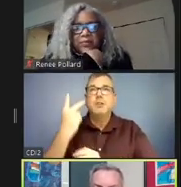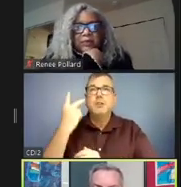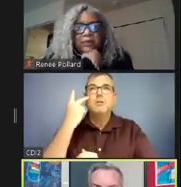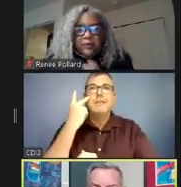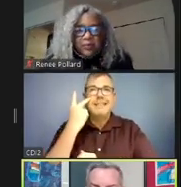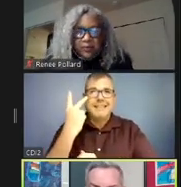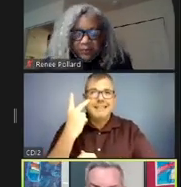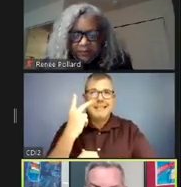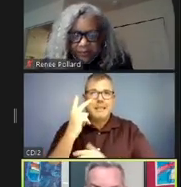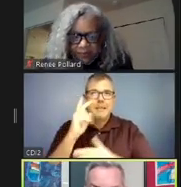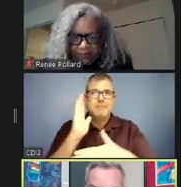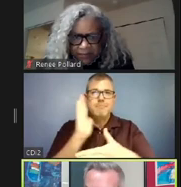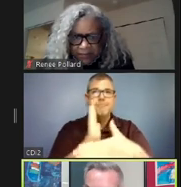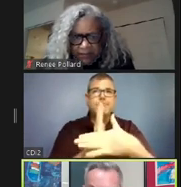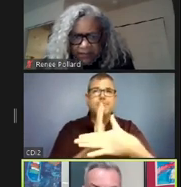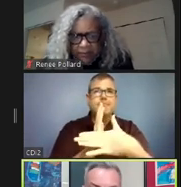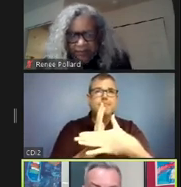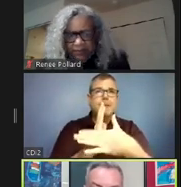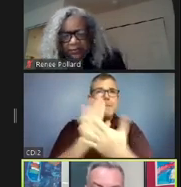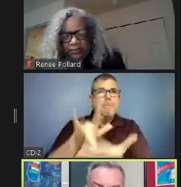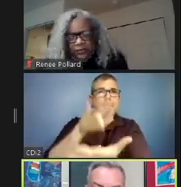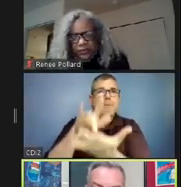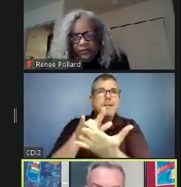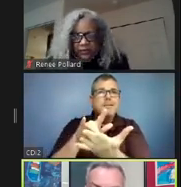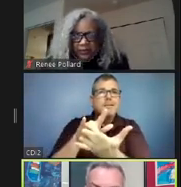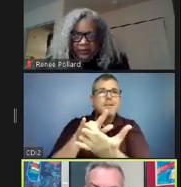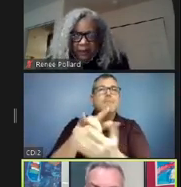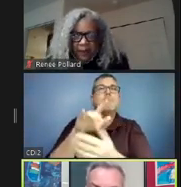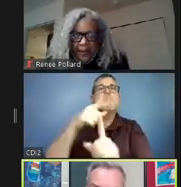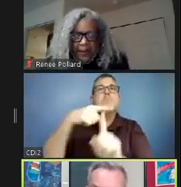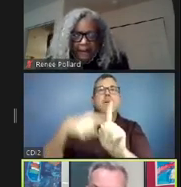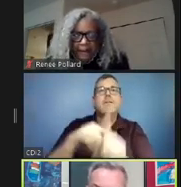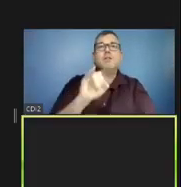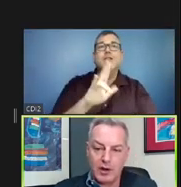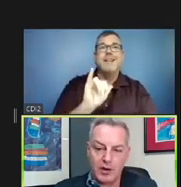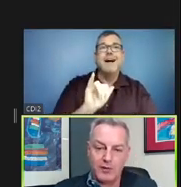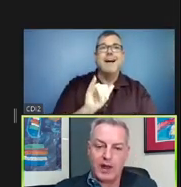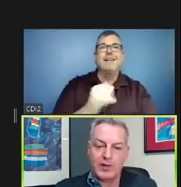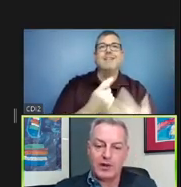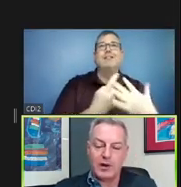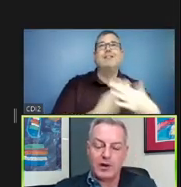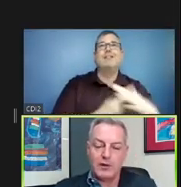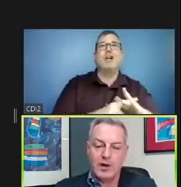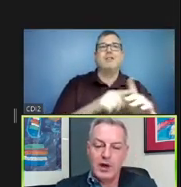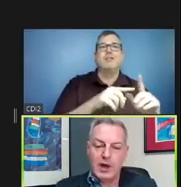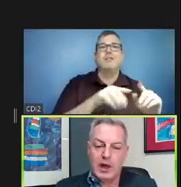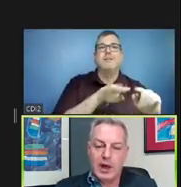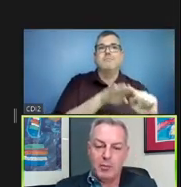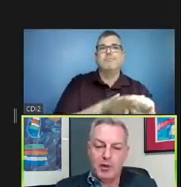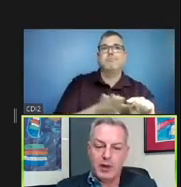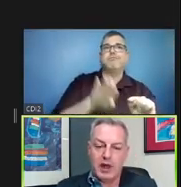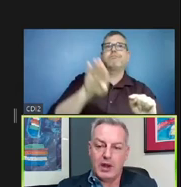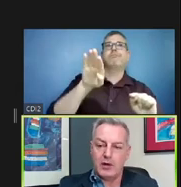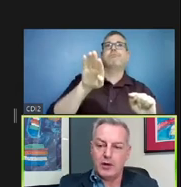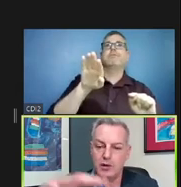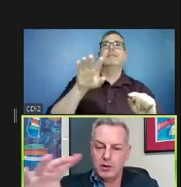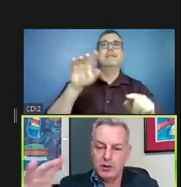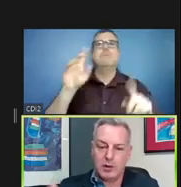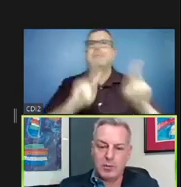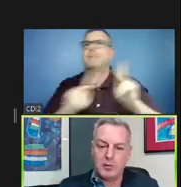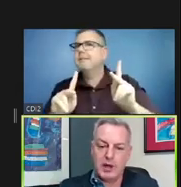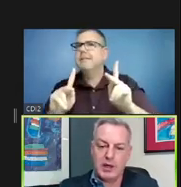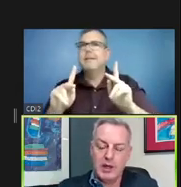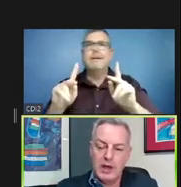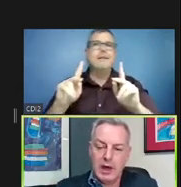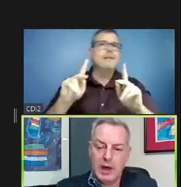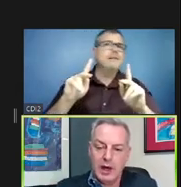spike. Initially, lots of alarms, everybody, flatten the curve. Then we had another